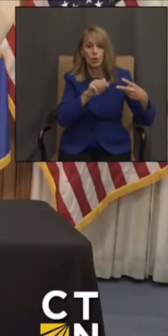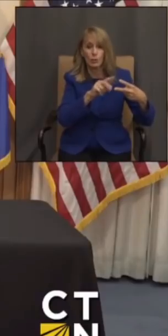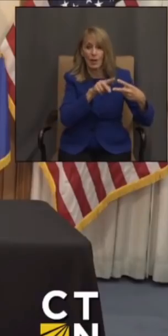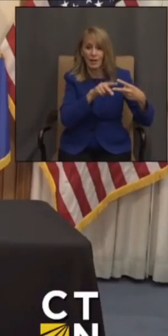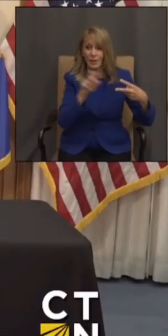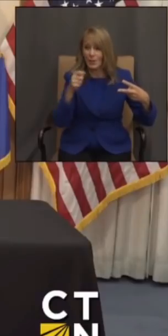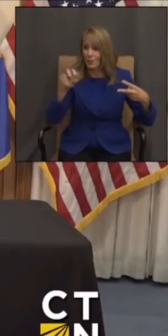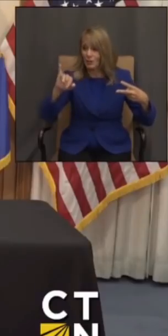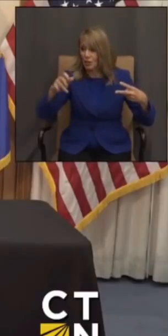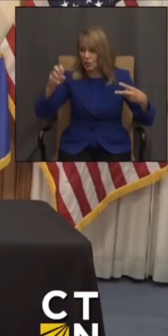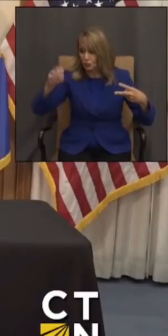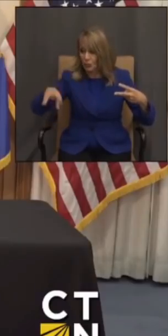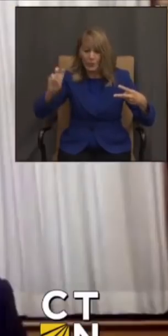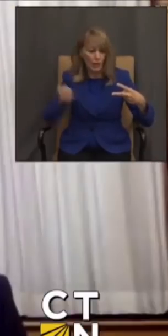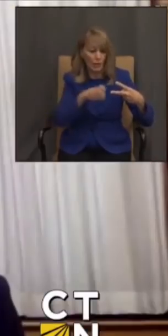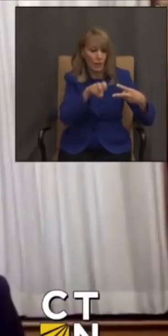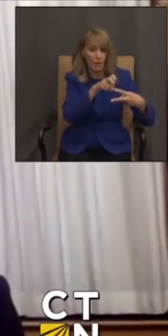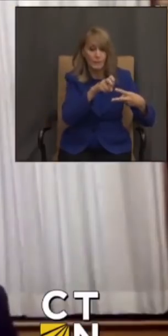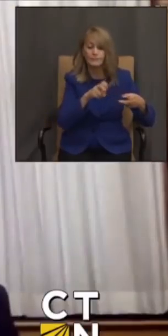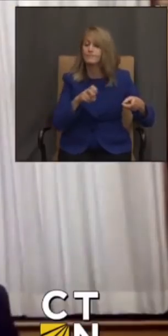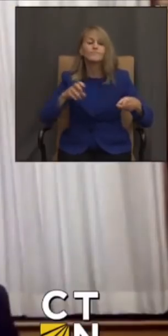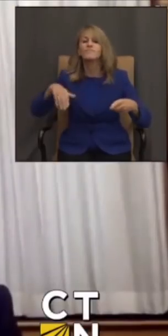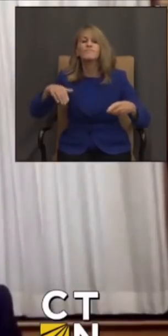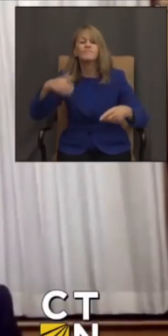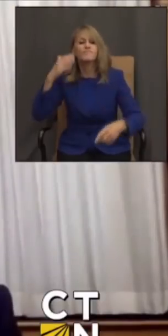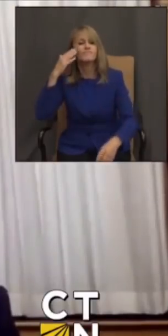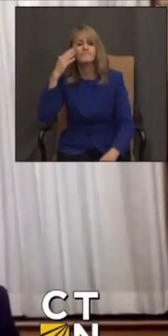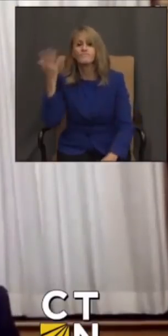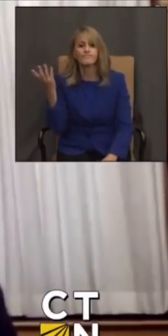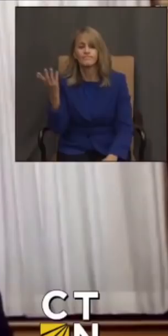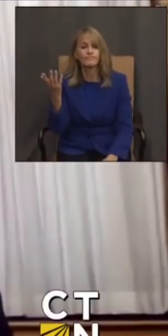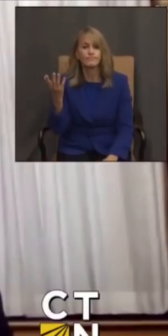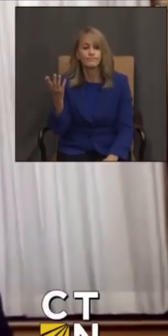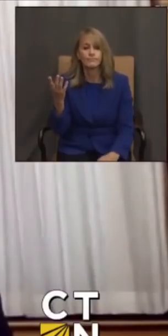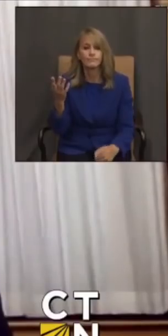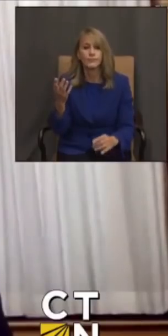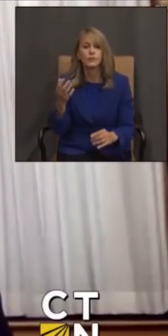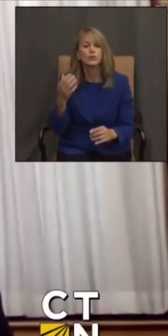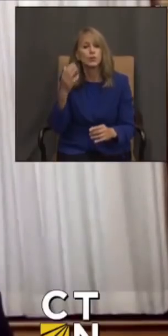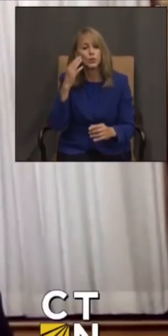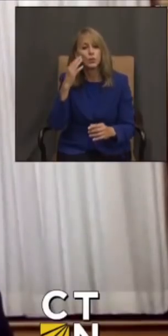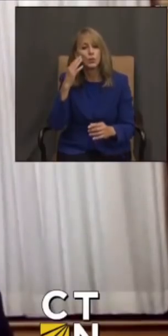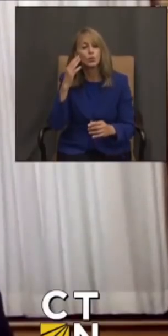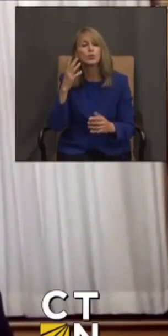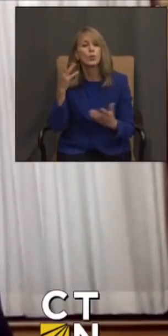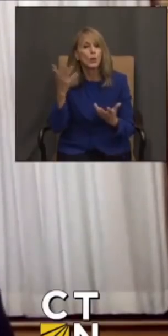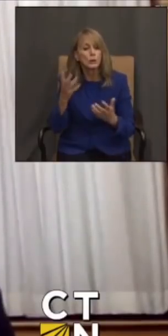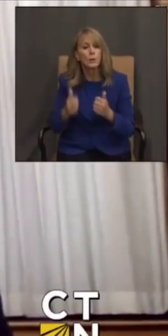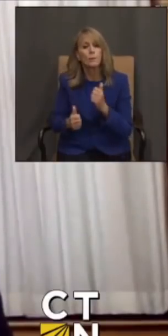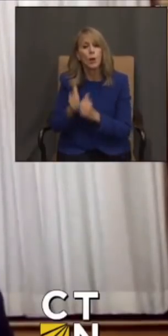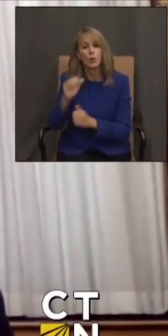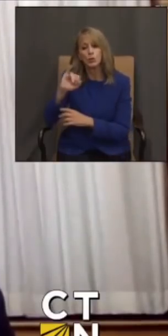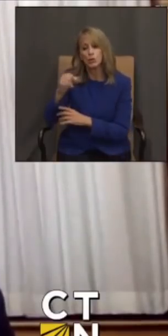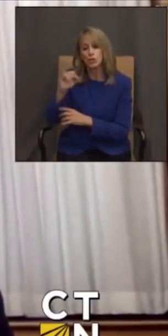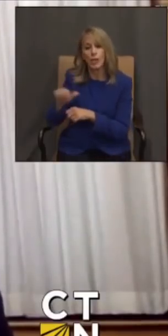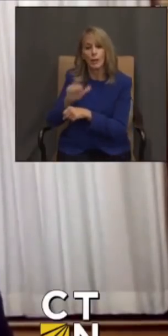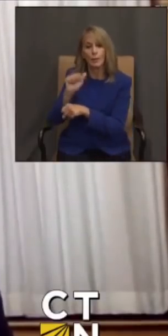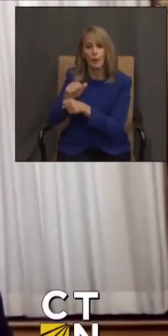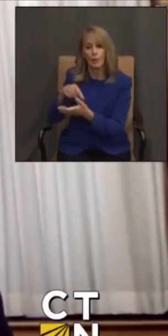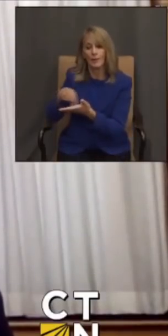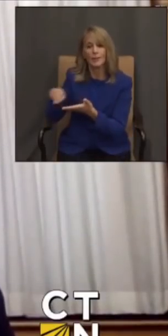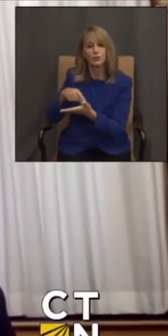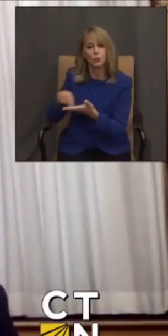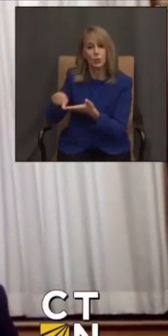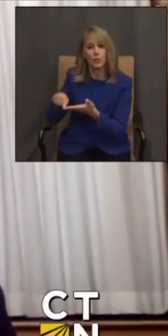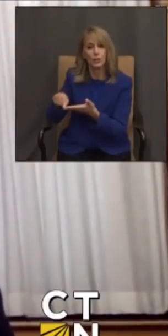No, we don't. What we do know, though, is that the vast majority of the Johnson & Johnson appointments that were scheduled for this week, our